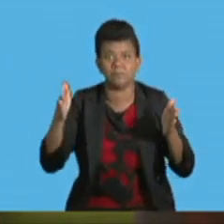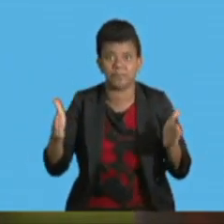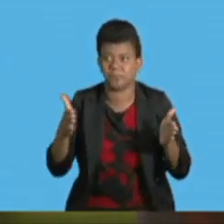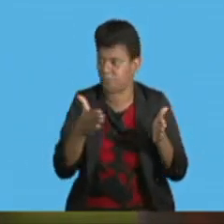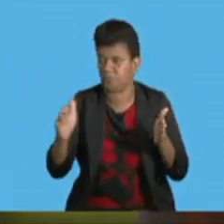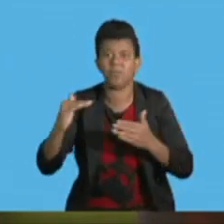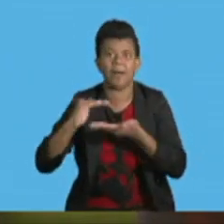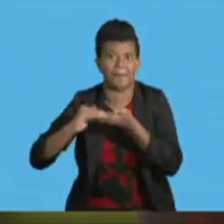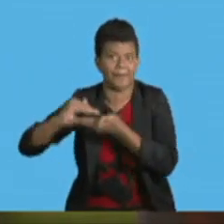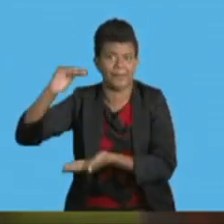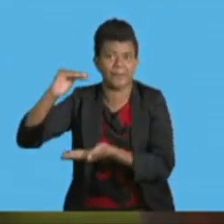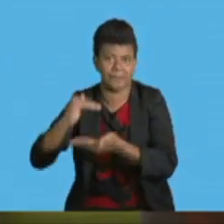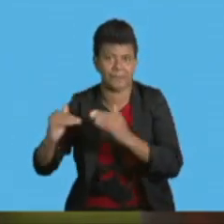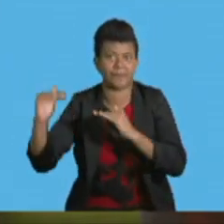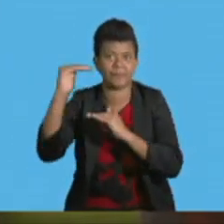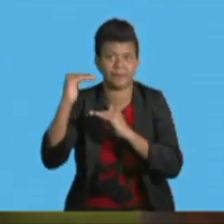an